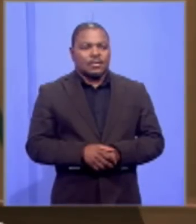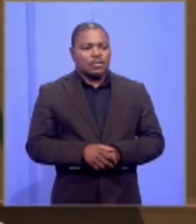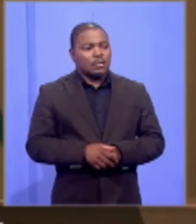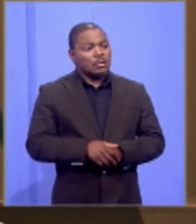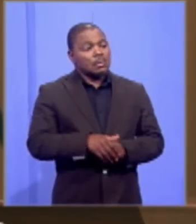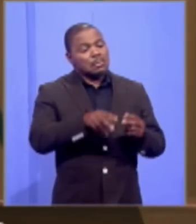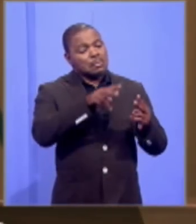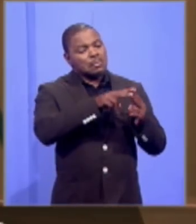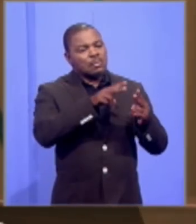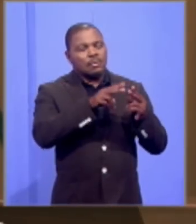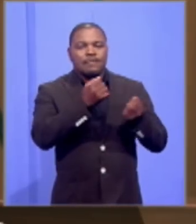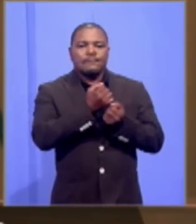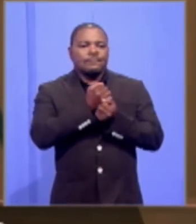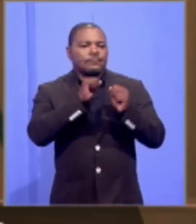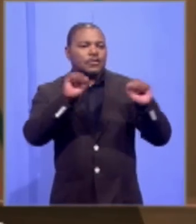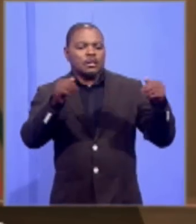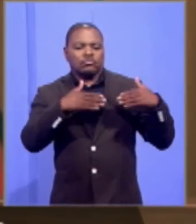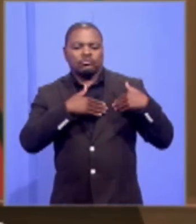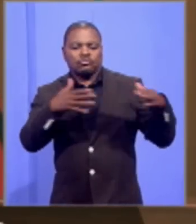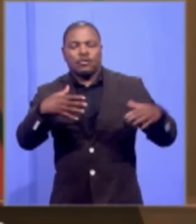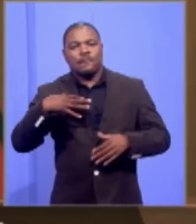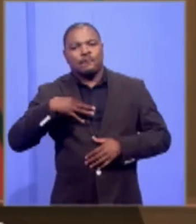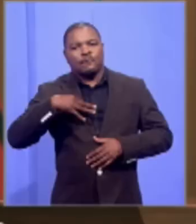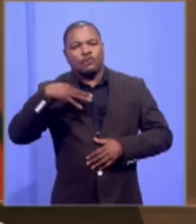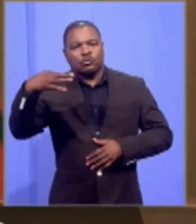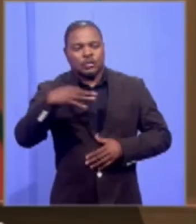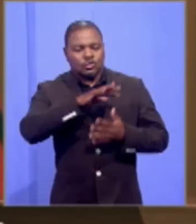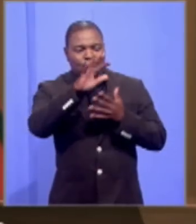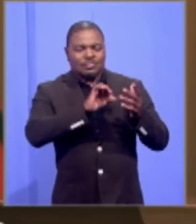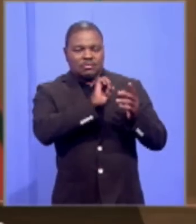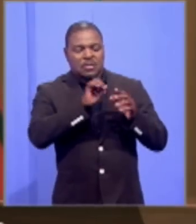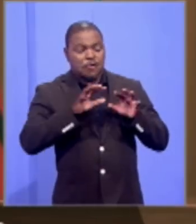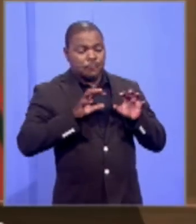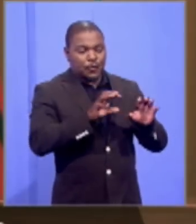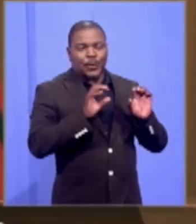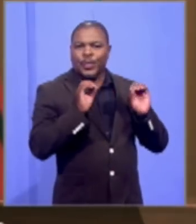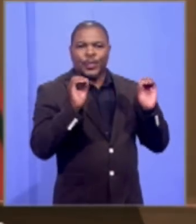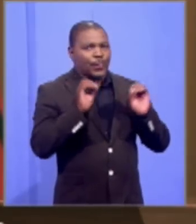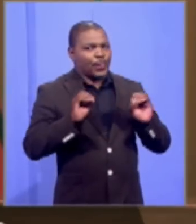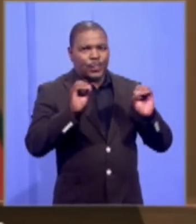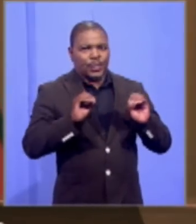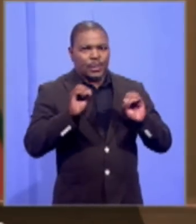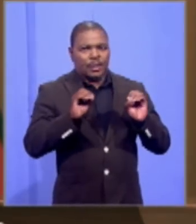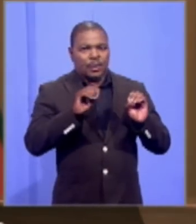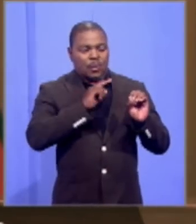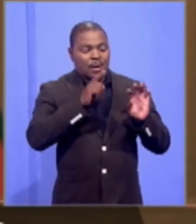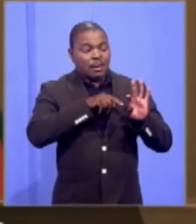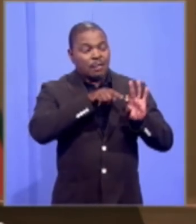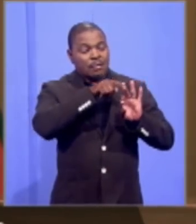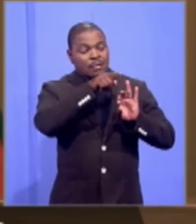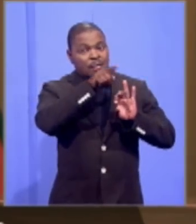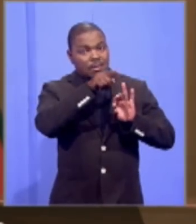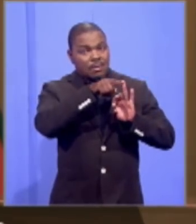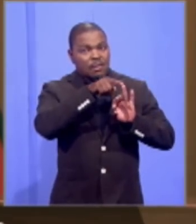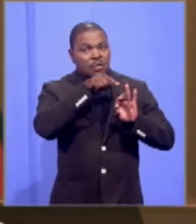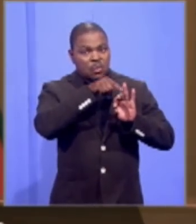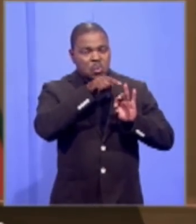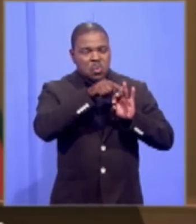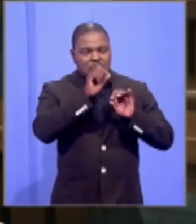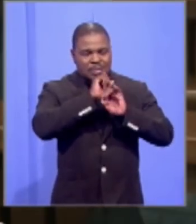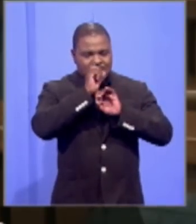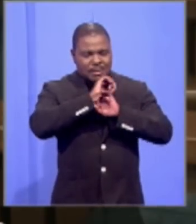freely and voluntarily without any coercion when accused number 2 was in his full and sober